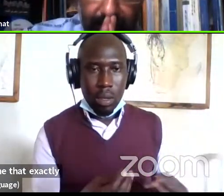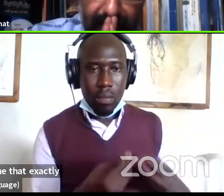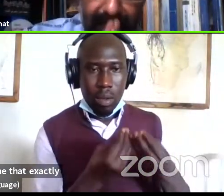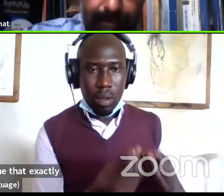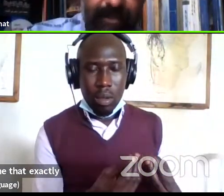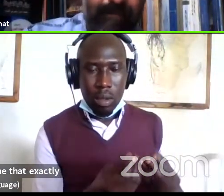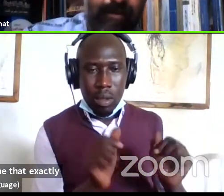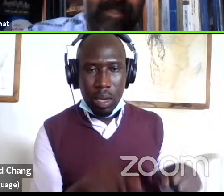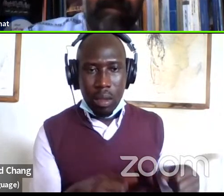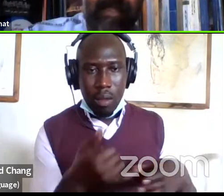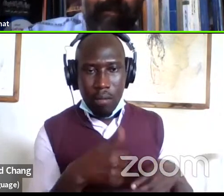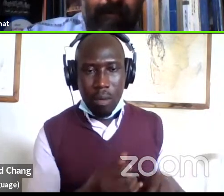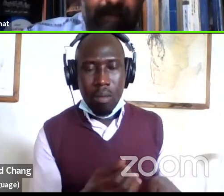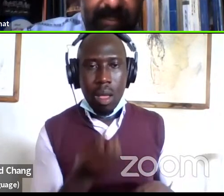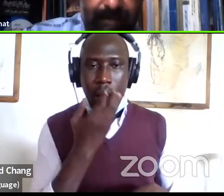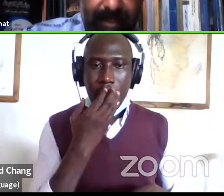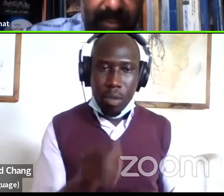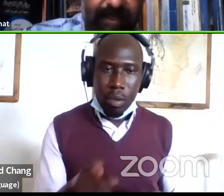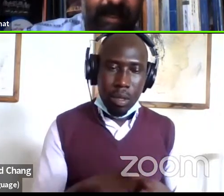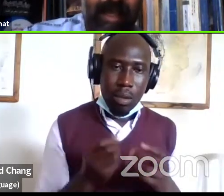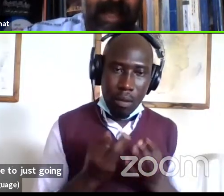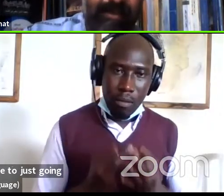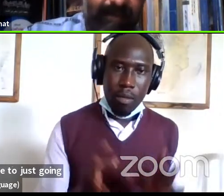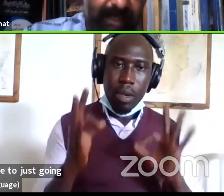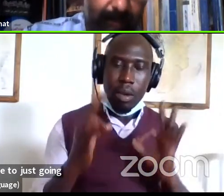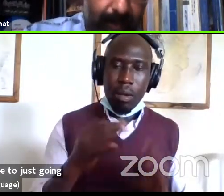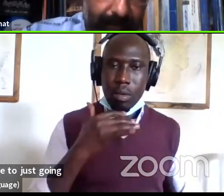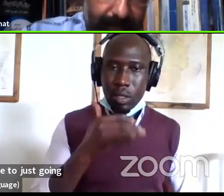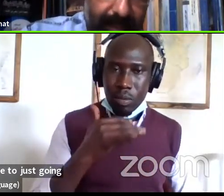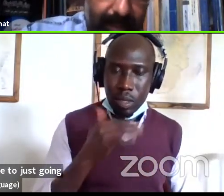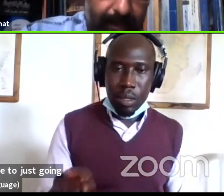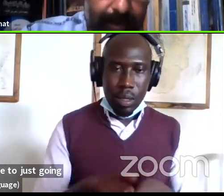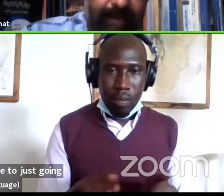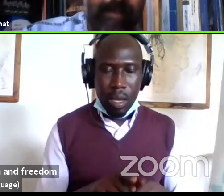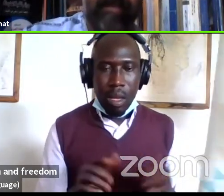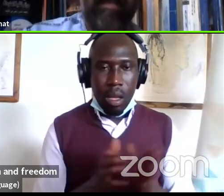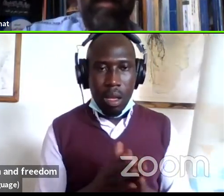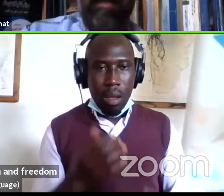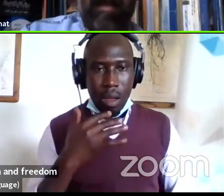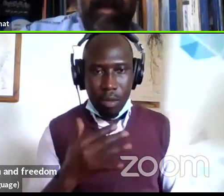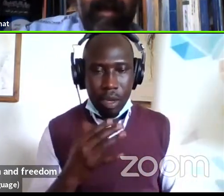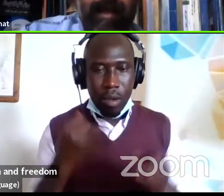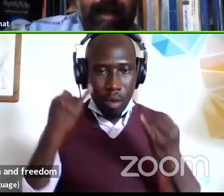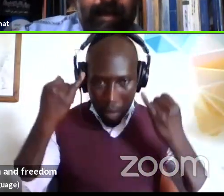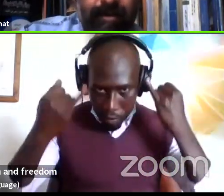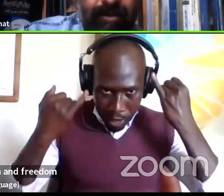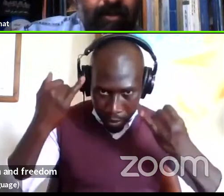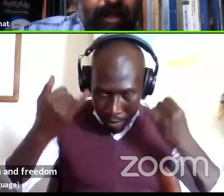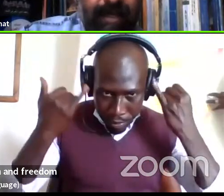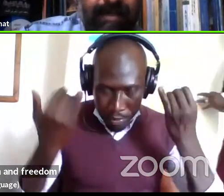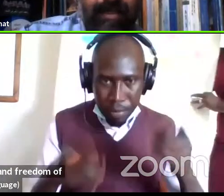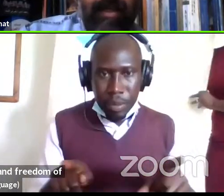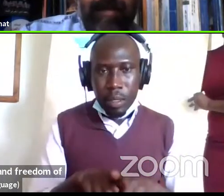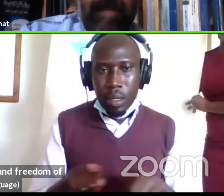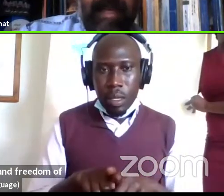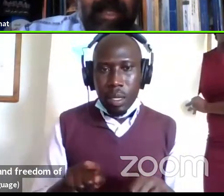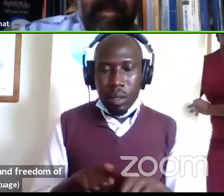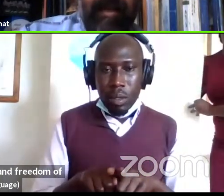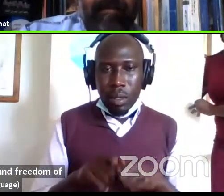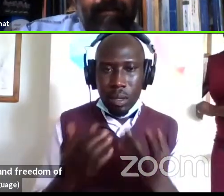constitute abuse for the freedom of expression and freedom of opinion. Also, I